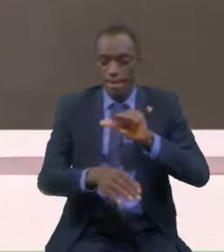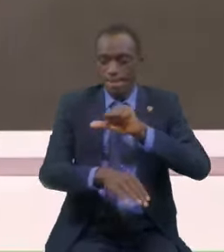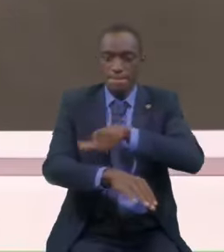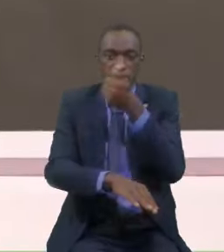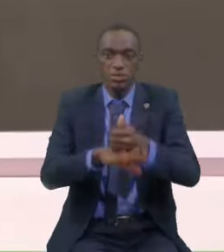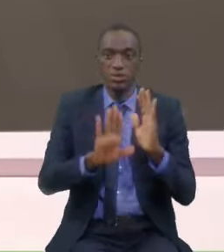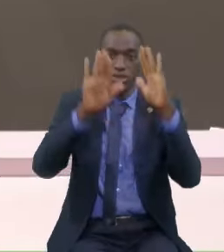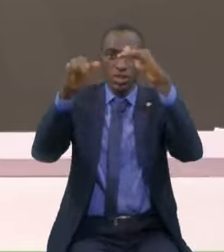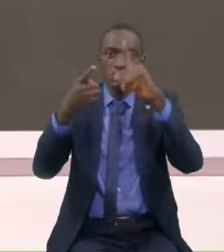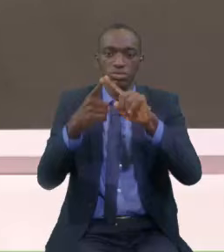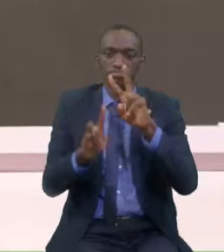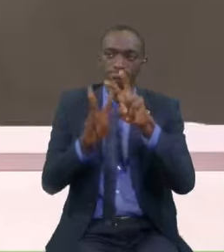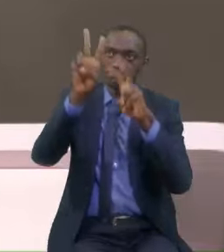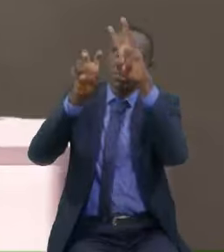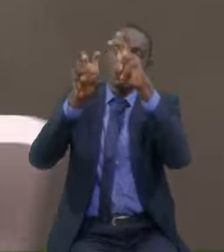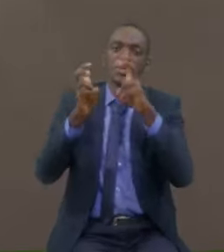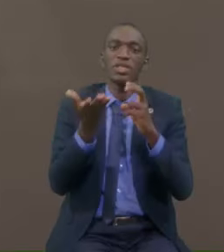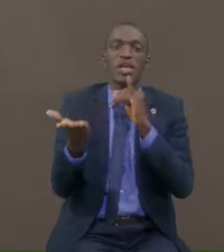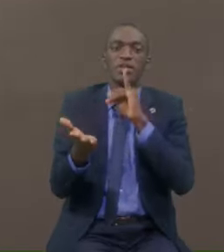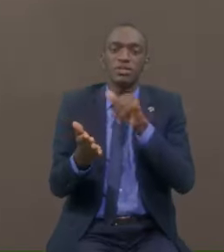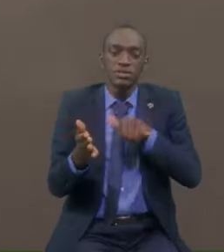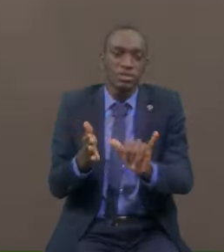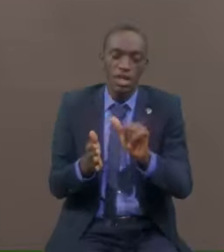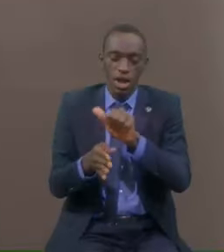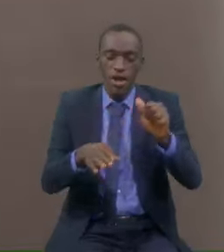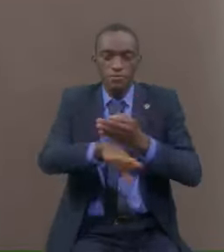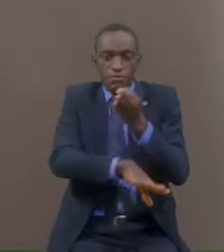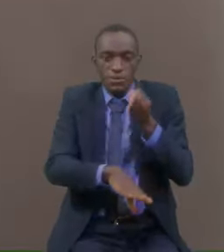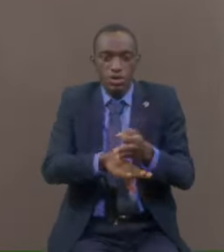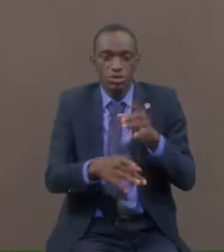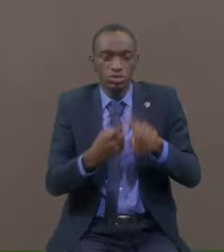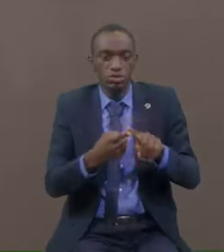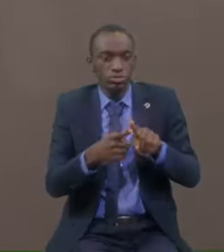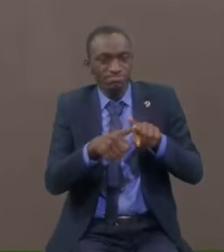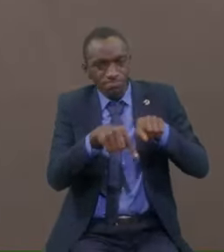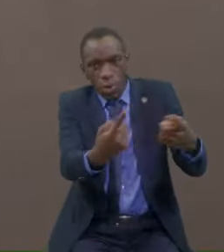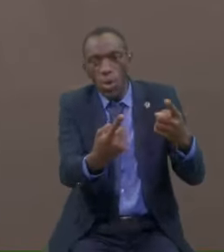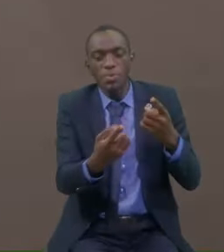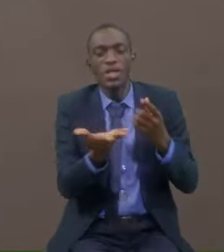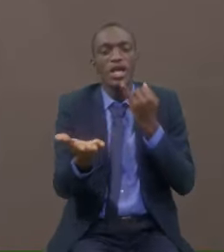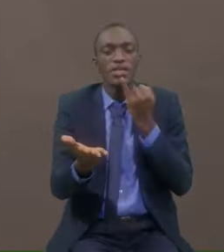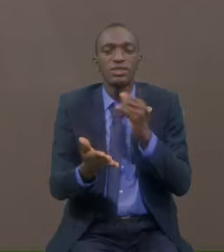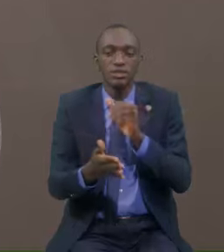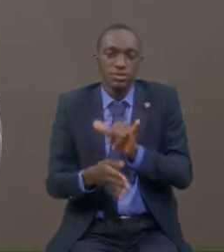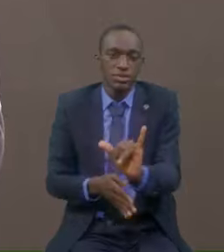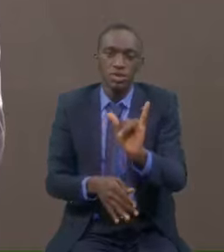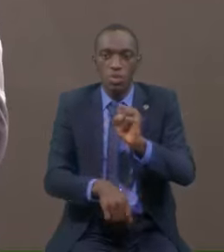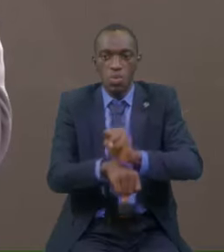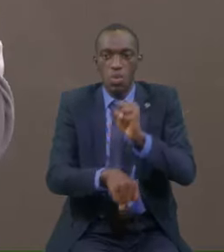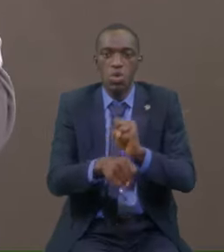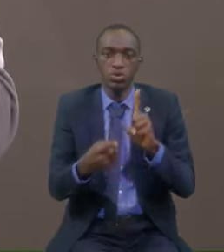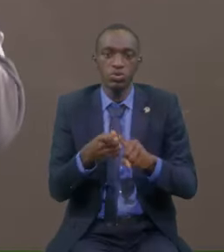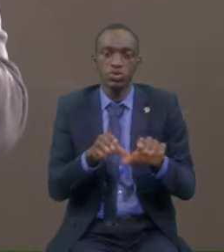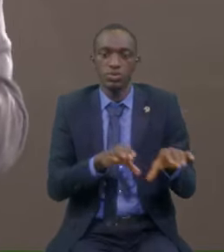is still a place to go. And there is still ministry to perform. And we want to be able to